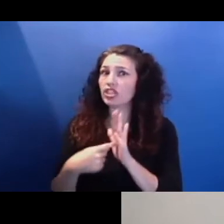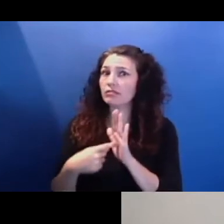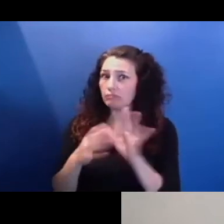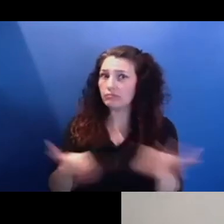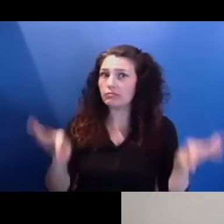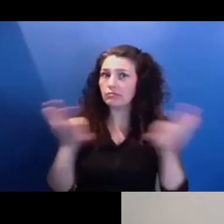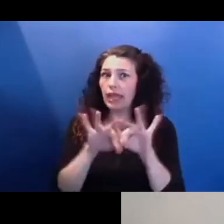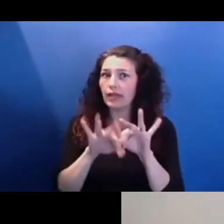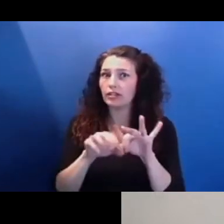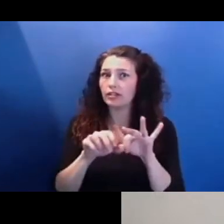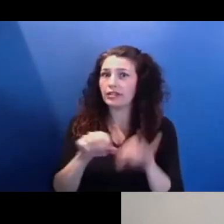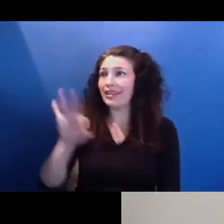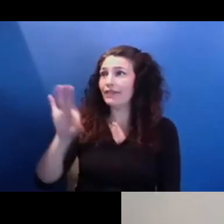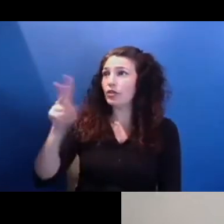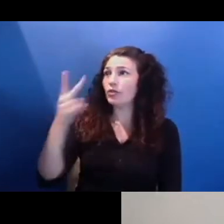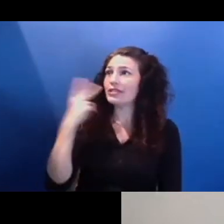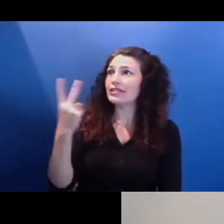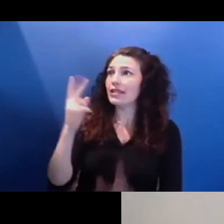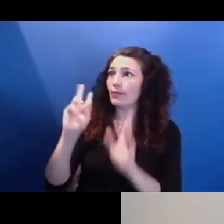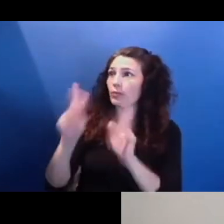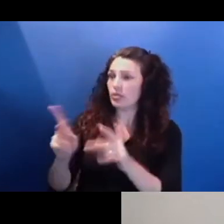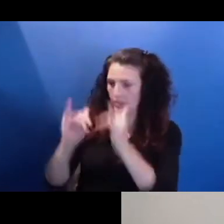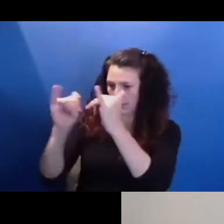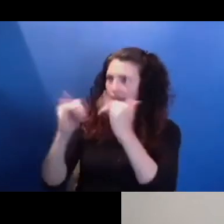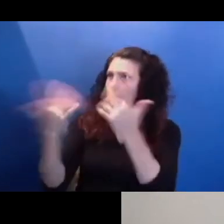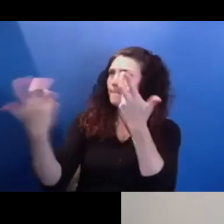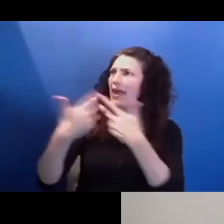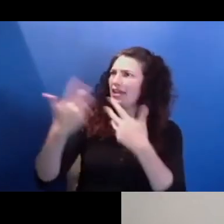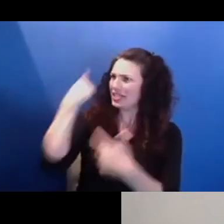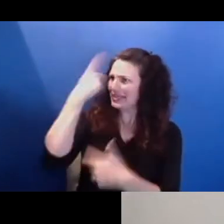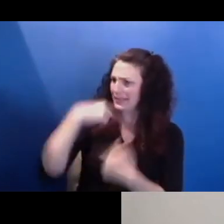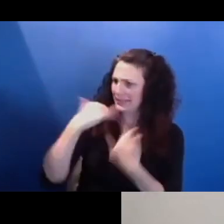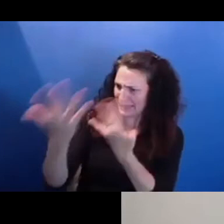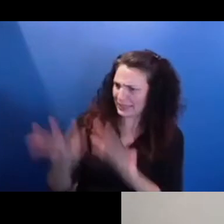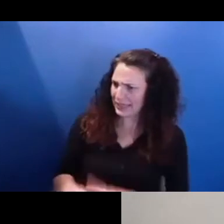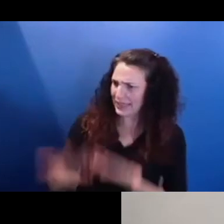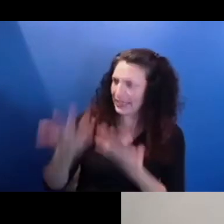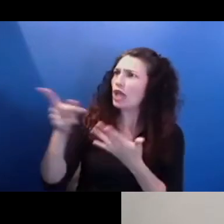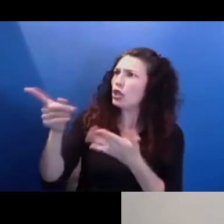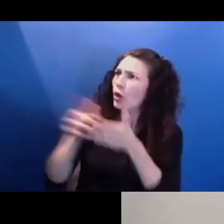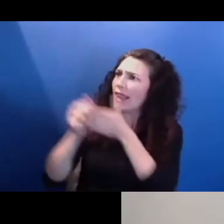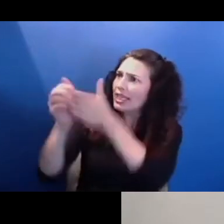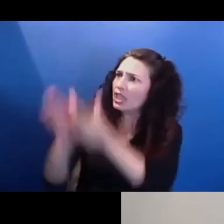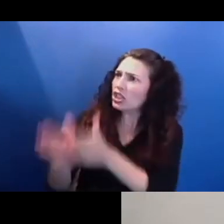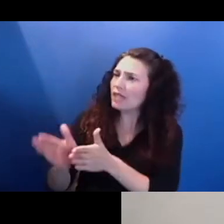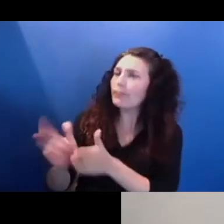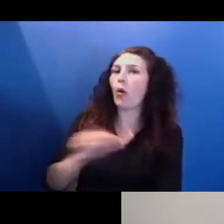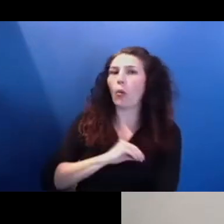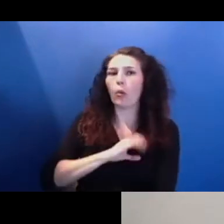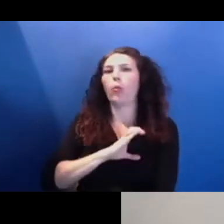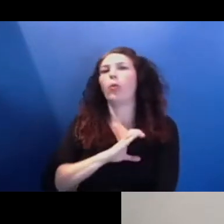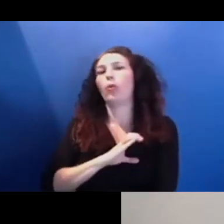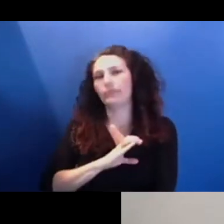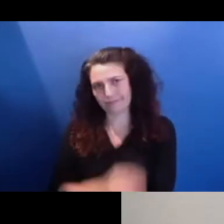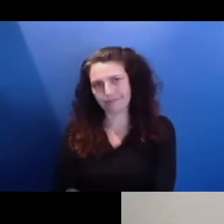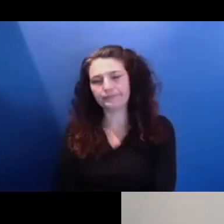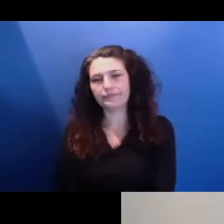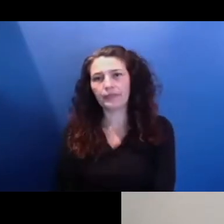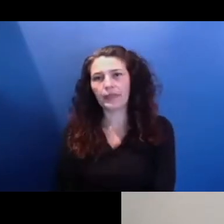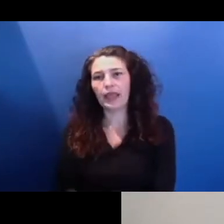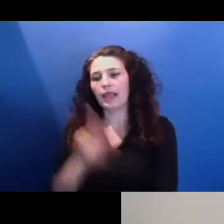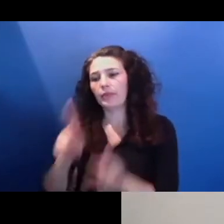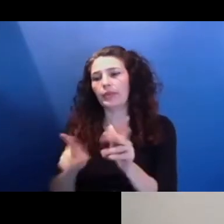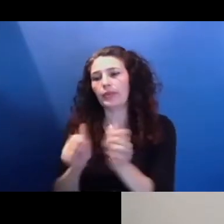role, that speaks volumes. And people with disabilities make over 1/4 of the